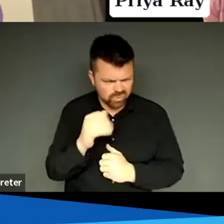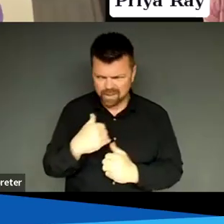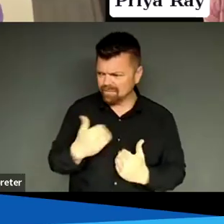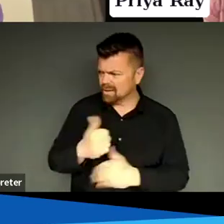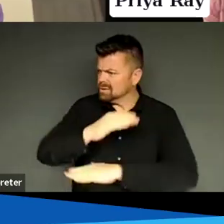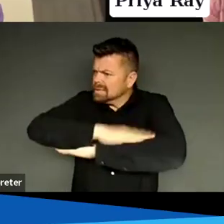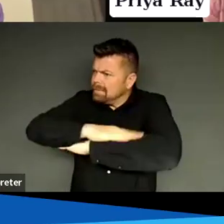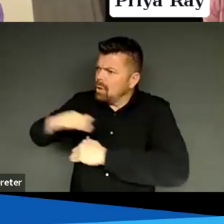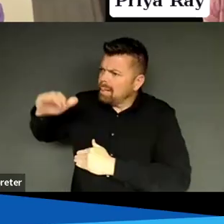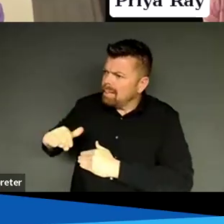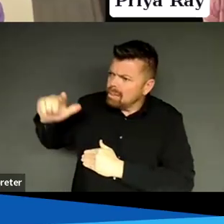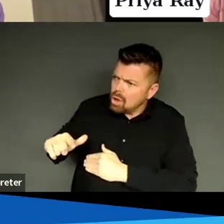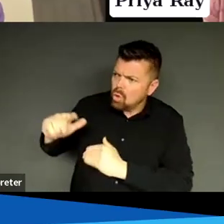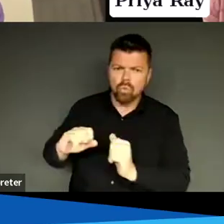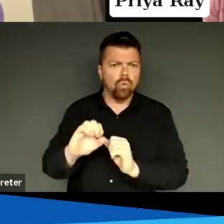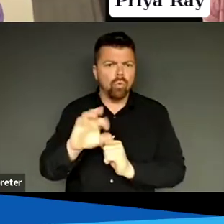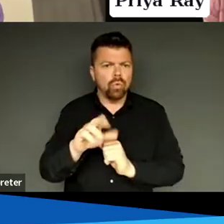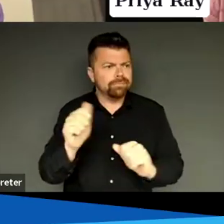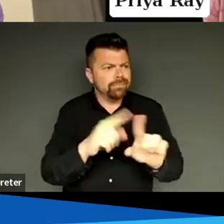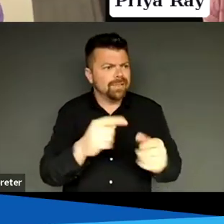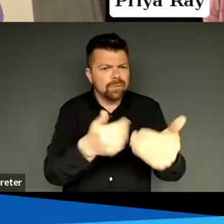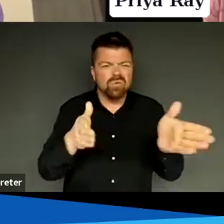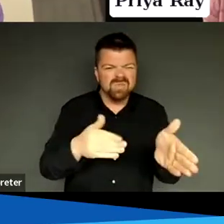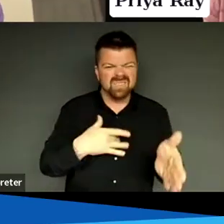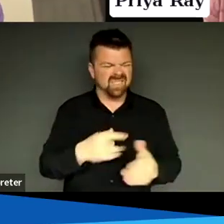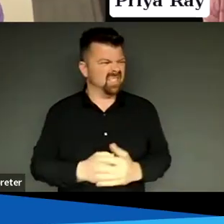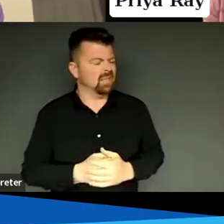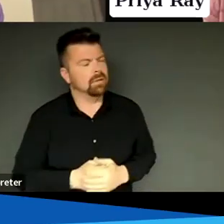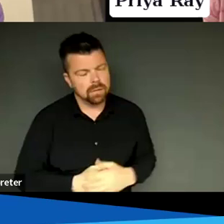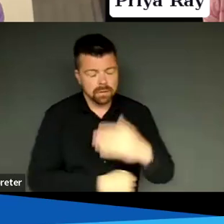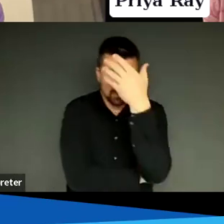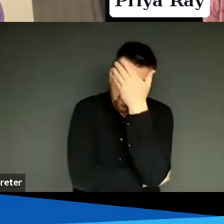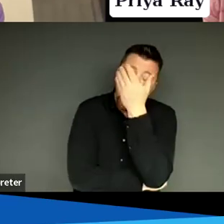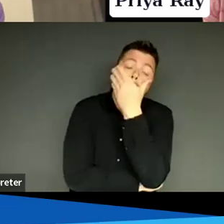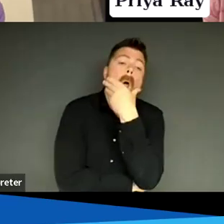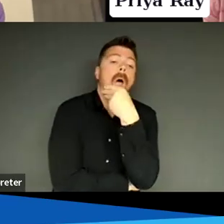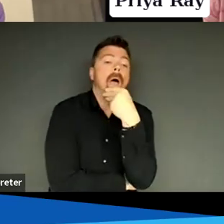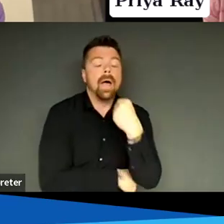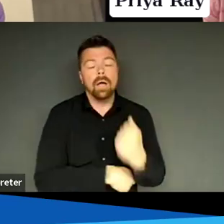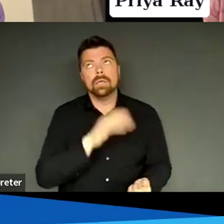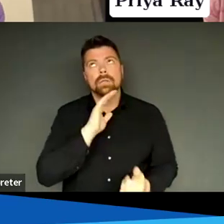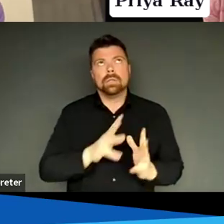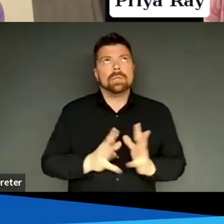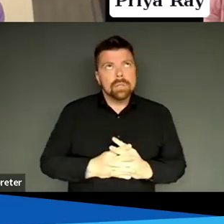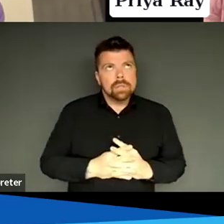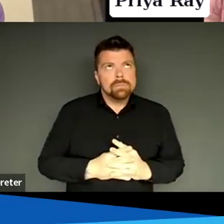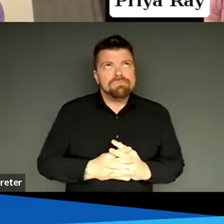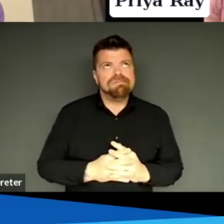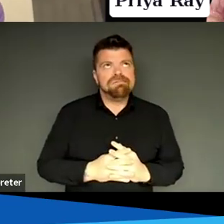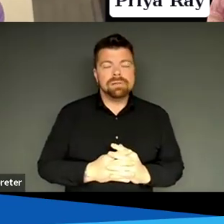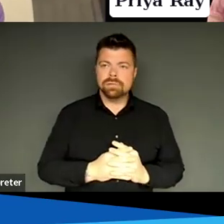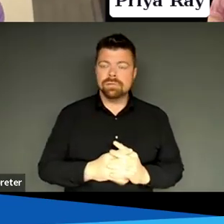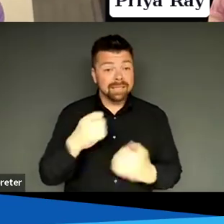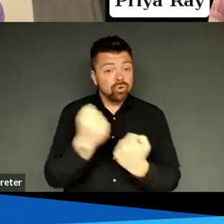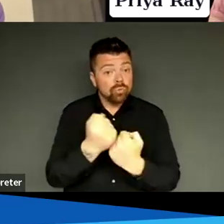we could make this happen? And it just feels like that incredible frustration of having to advocate for yourself over